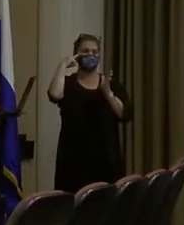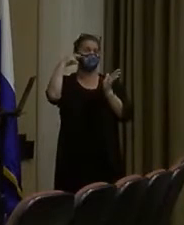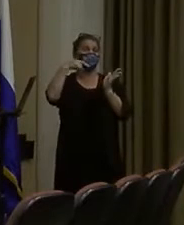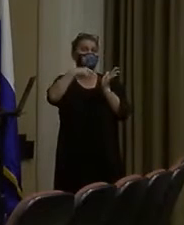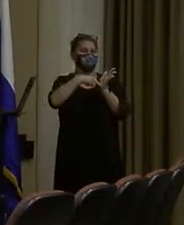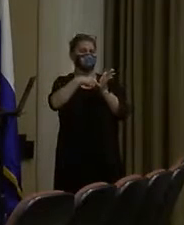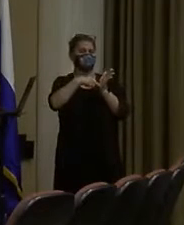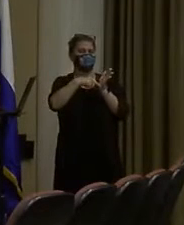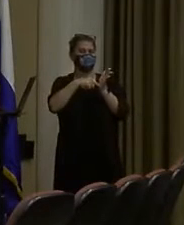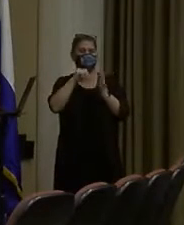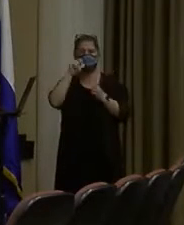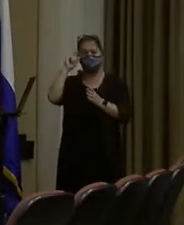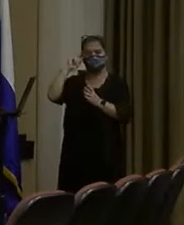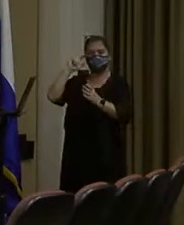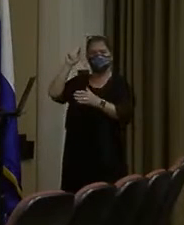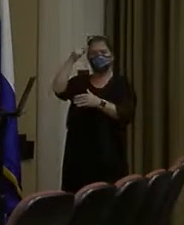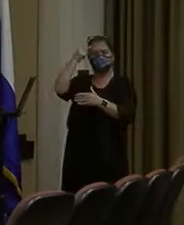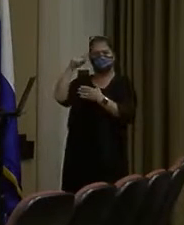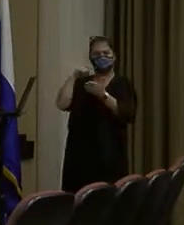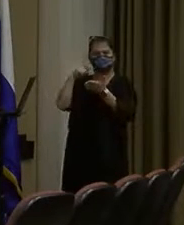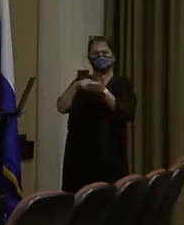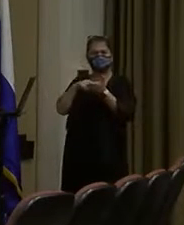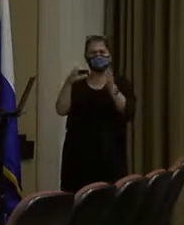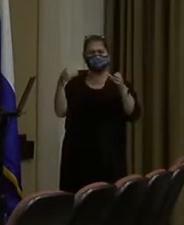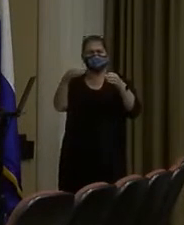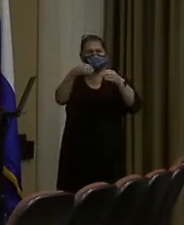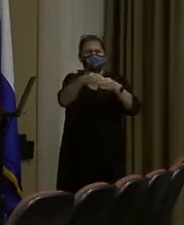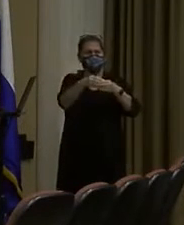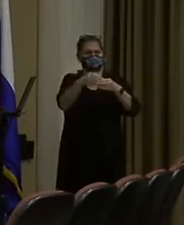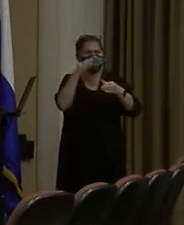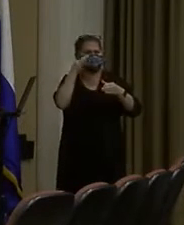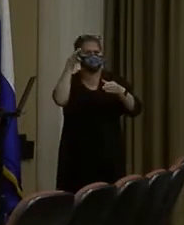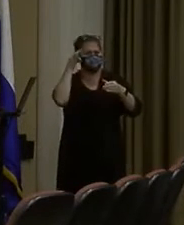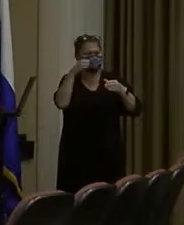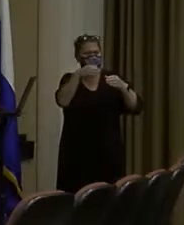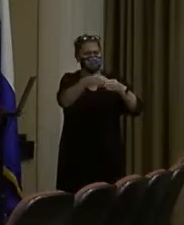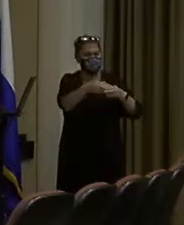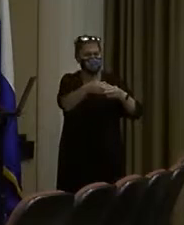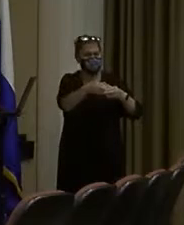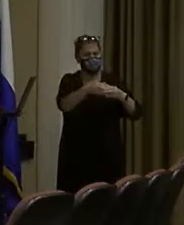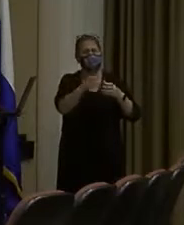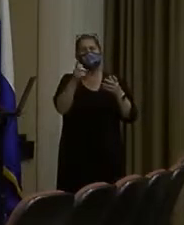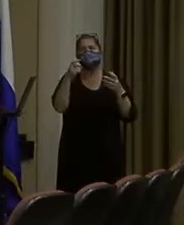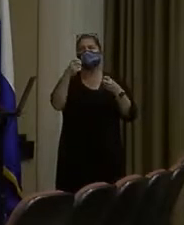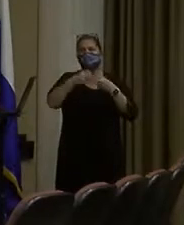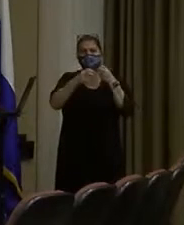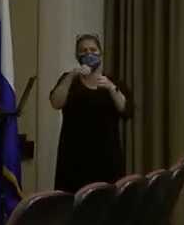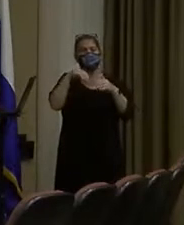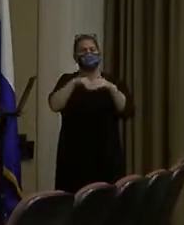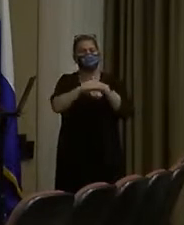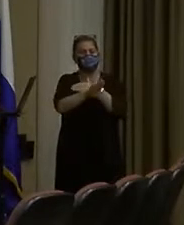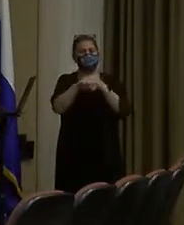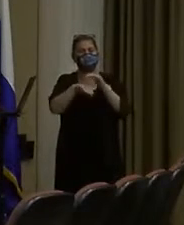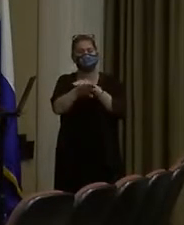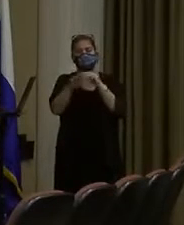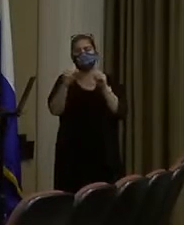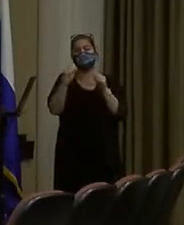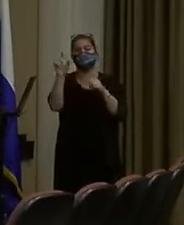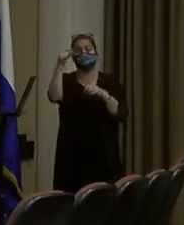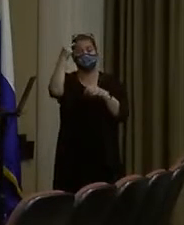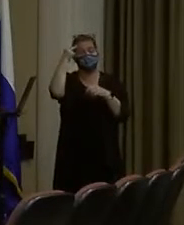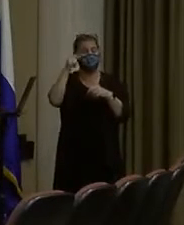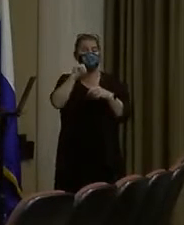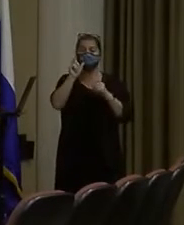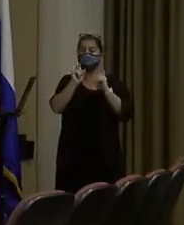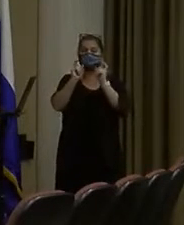recognized versus non-federally recognized tribes, an issue that we have been dealing with during this terrible pandemic, where the federal government